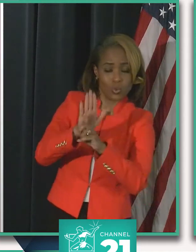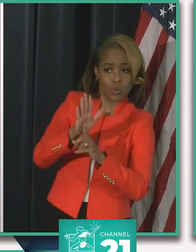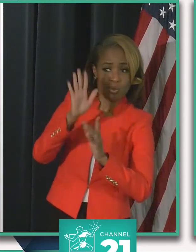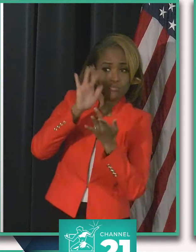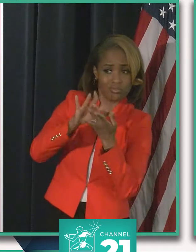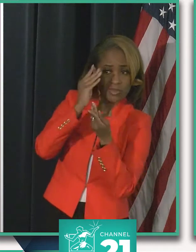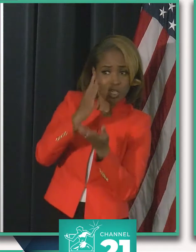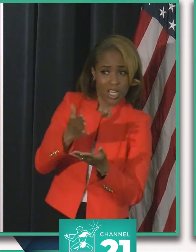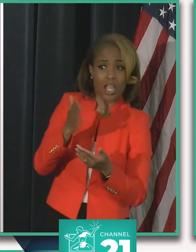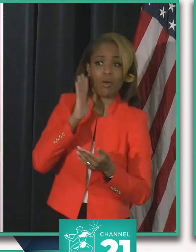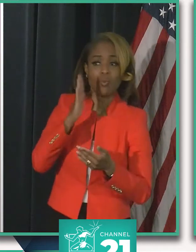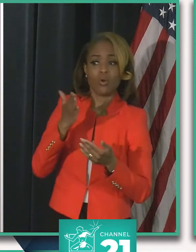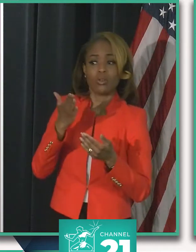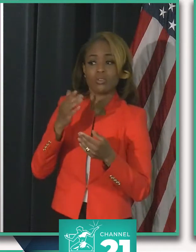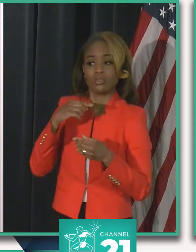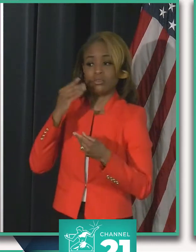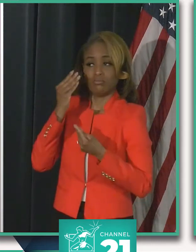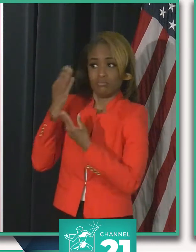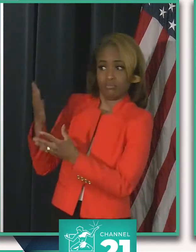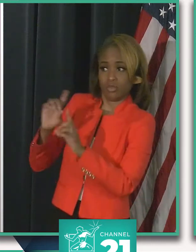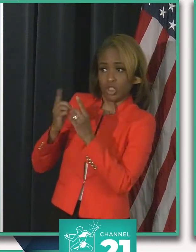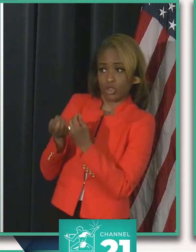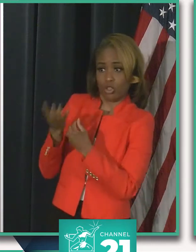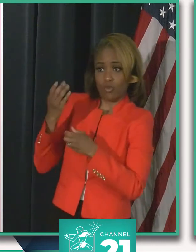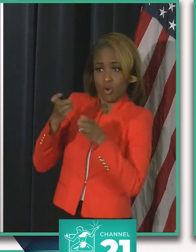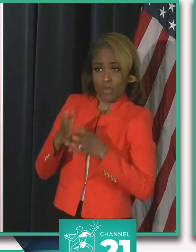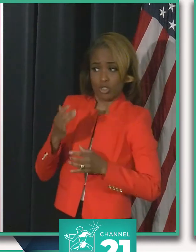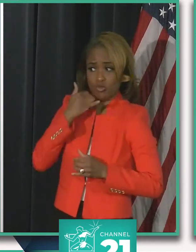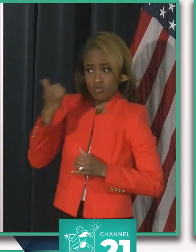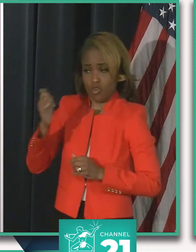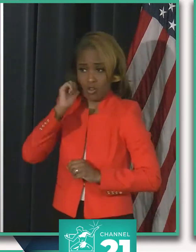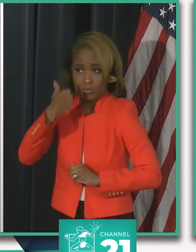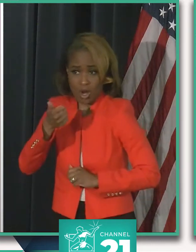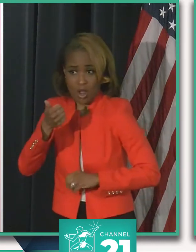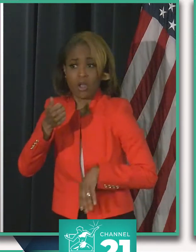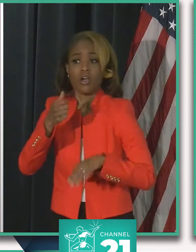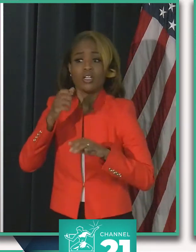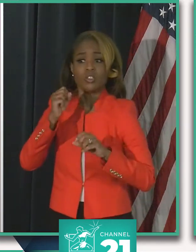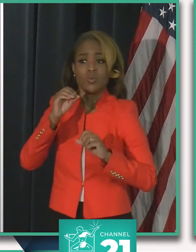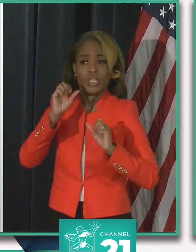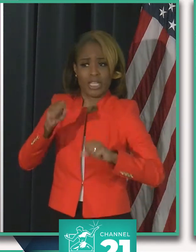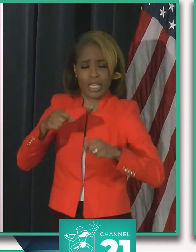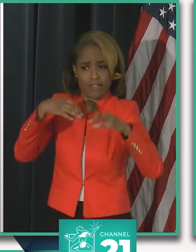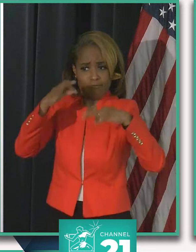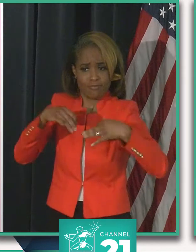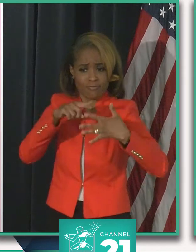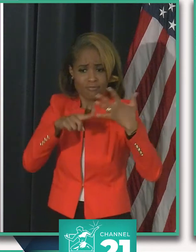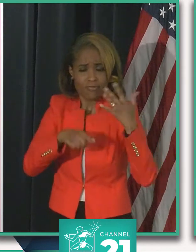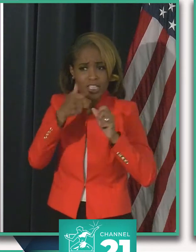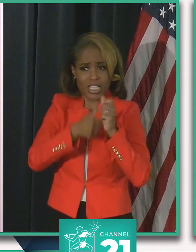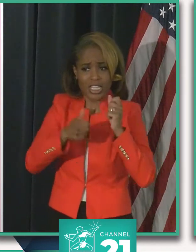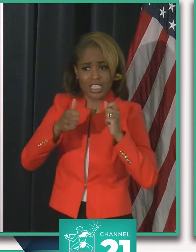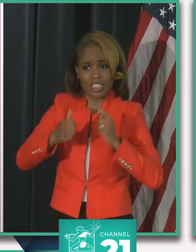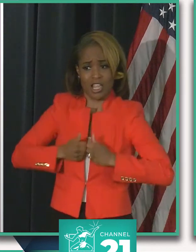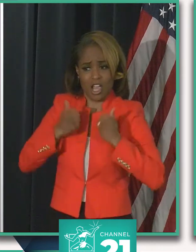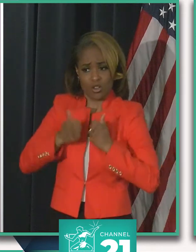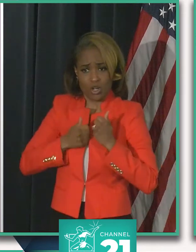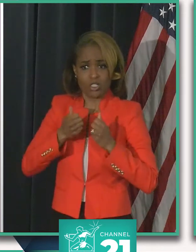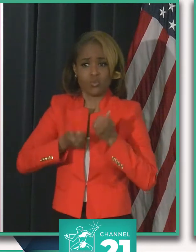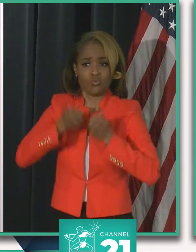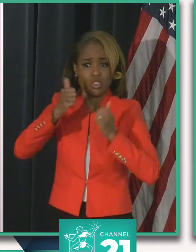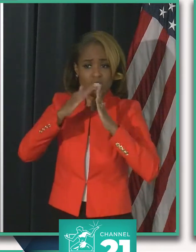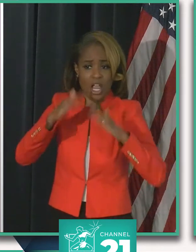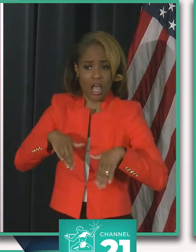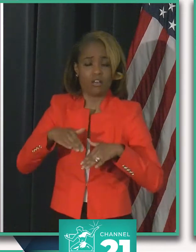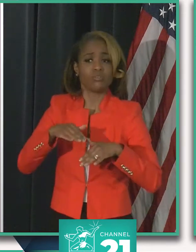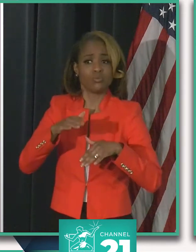4 district manager call you tomorrow, and we can tell you address by address whether any of those addresses are scheduled